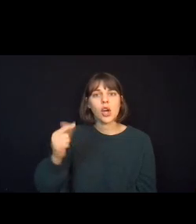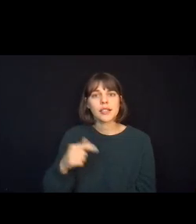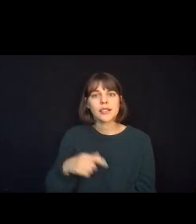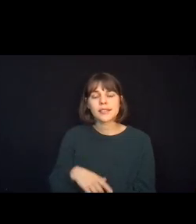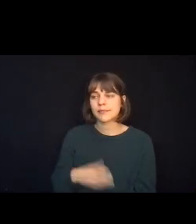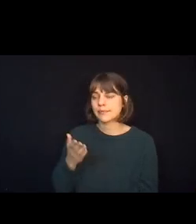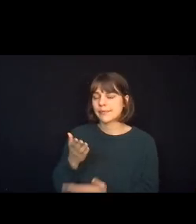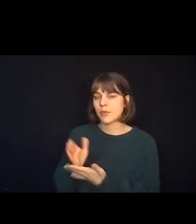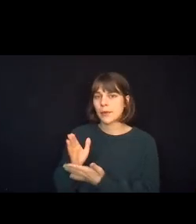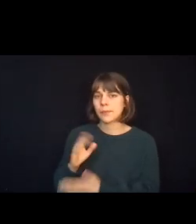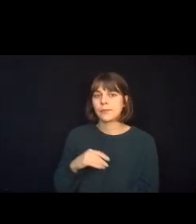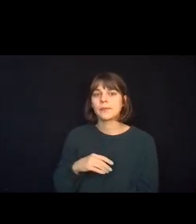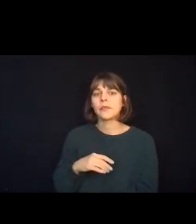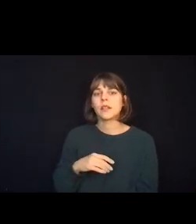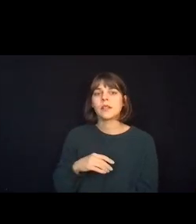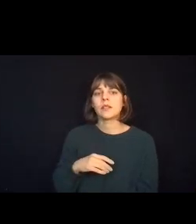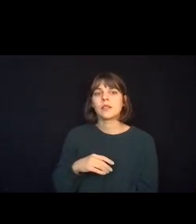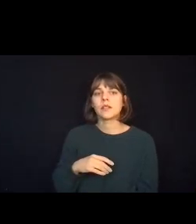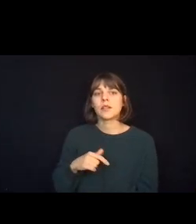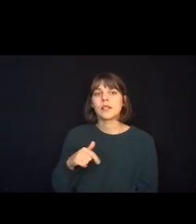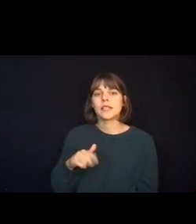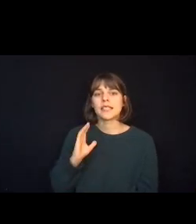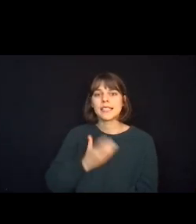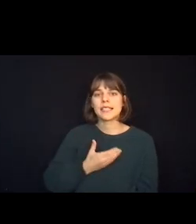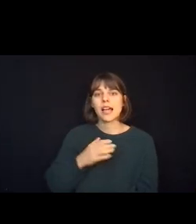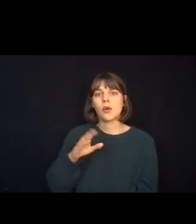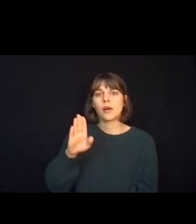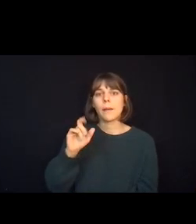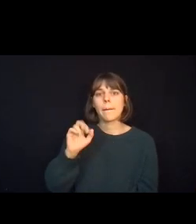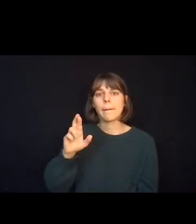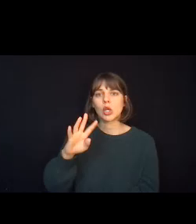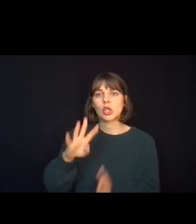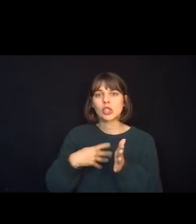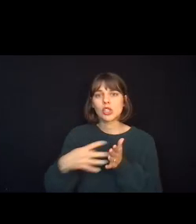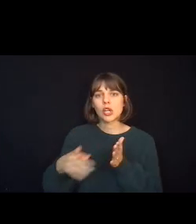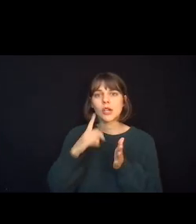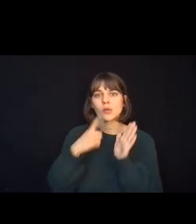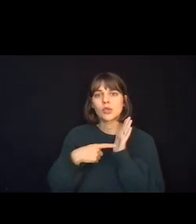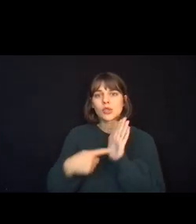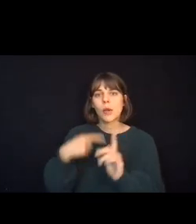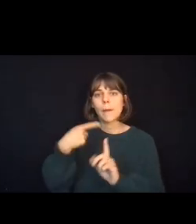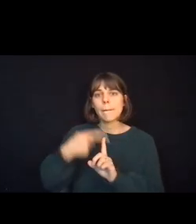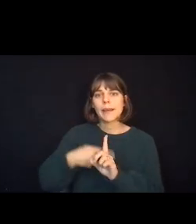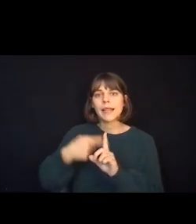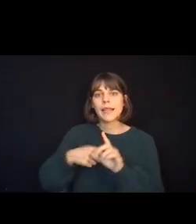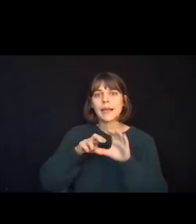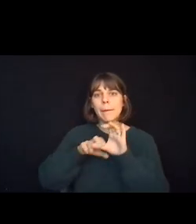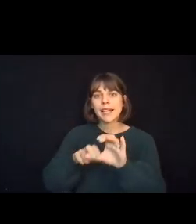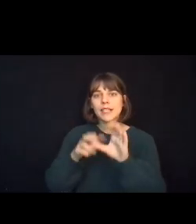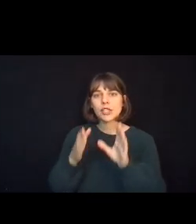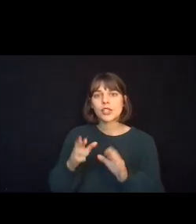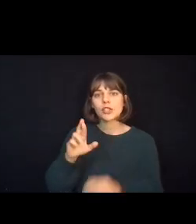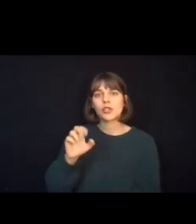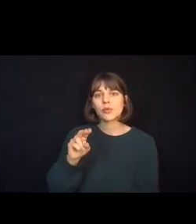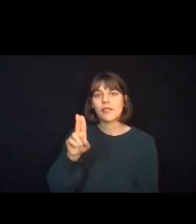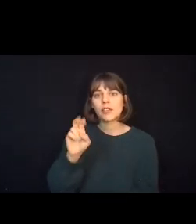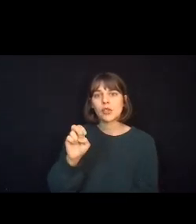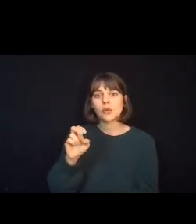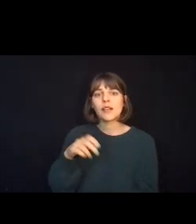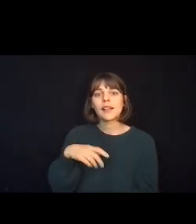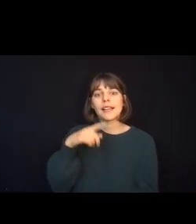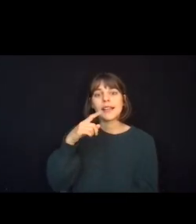righty. So this is our bar chart that shows our monthly passenger revenues. Every summer, we expect to